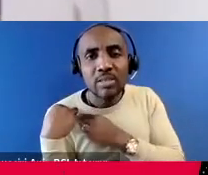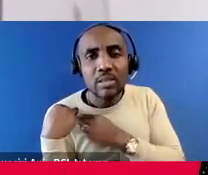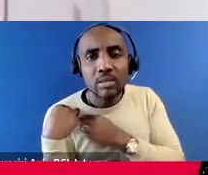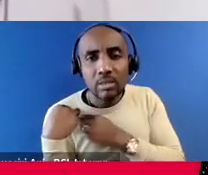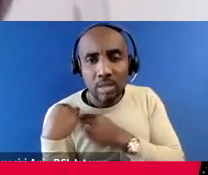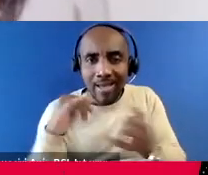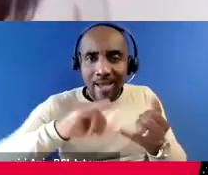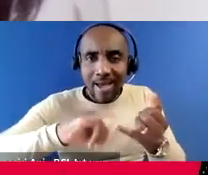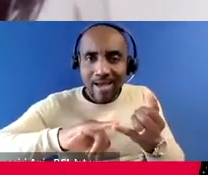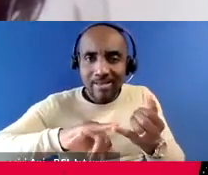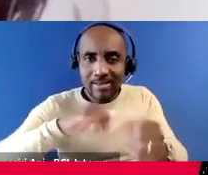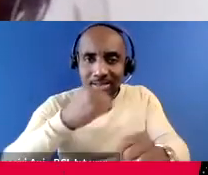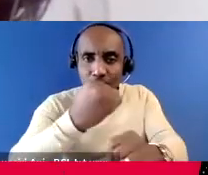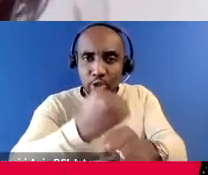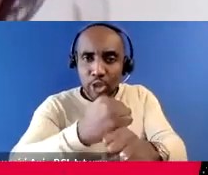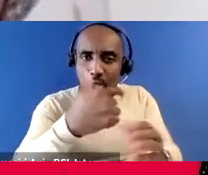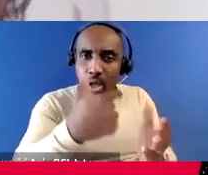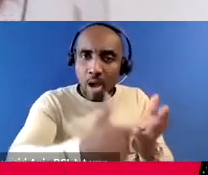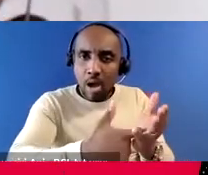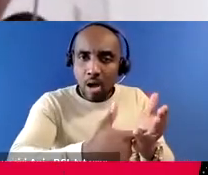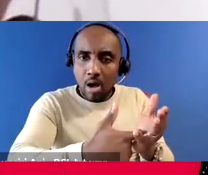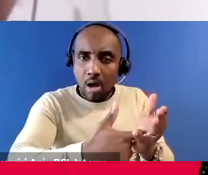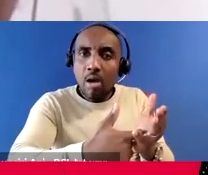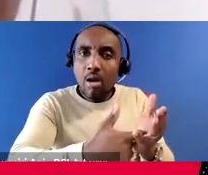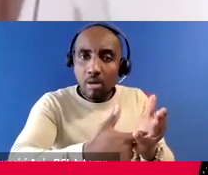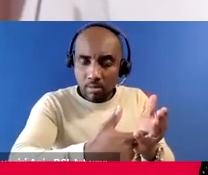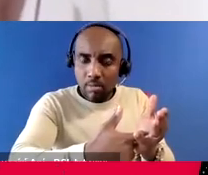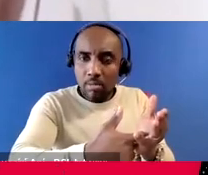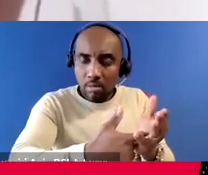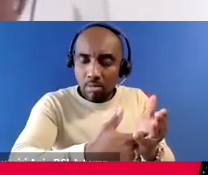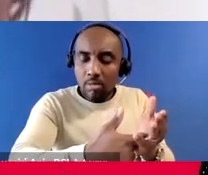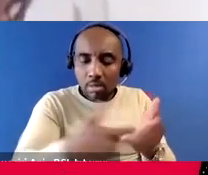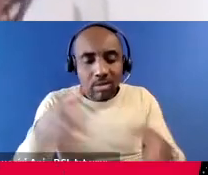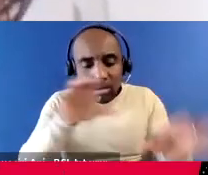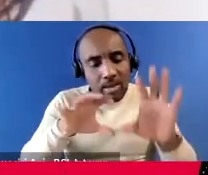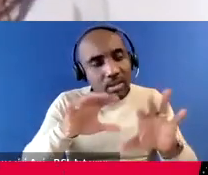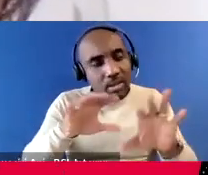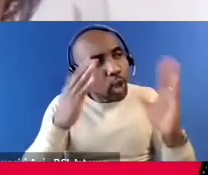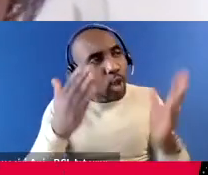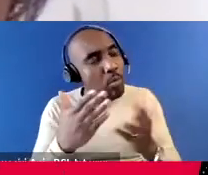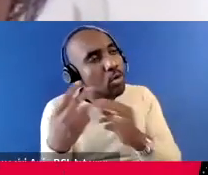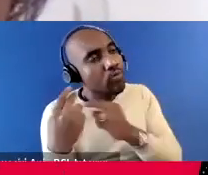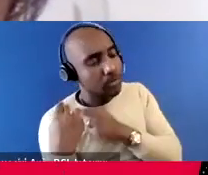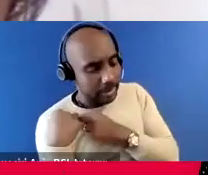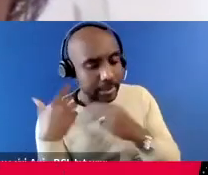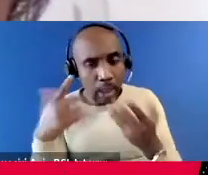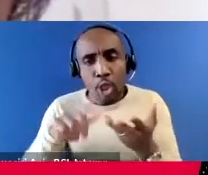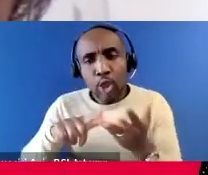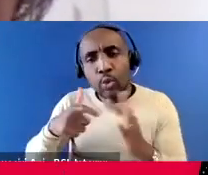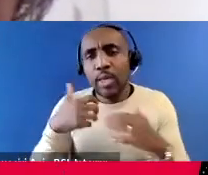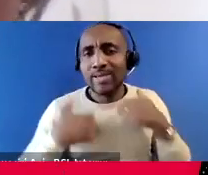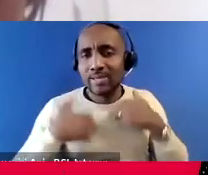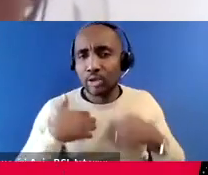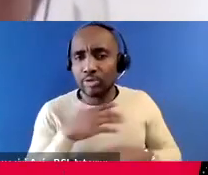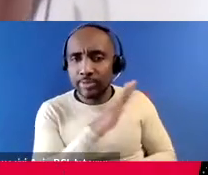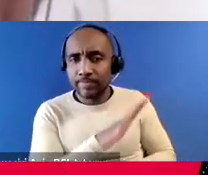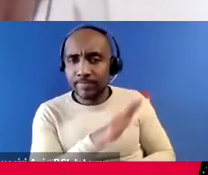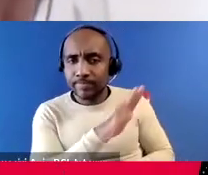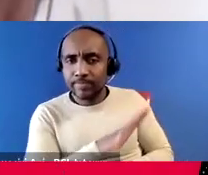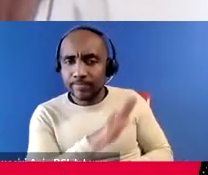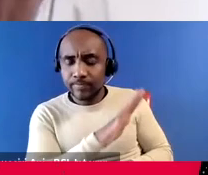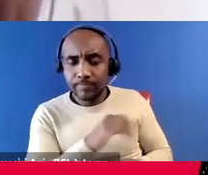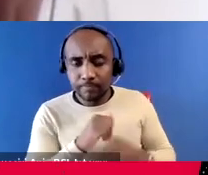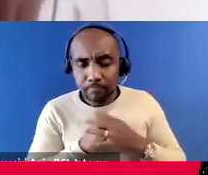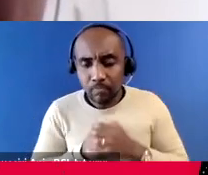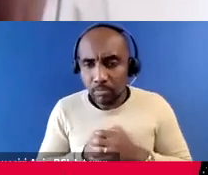long and proud and active trade union history that has been quite heavily politically circumscribed, I think